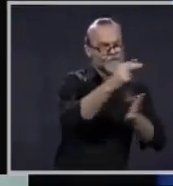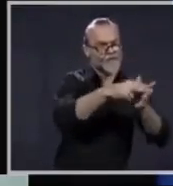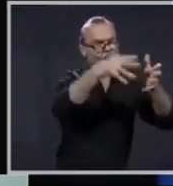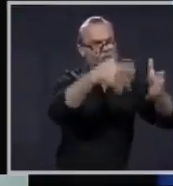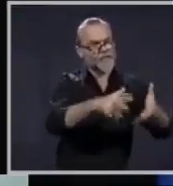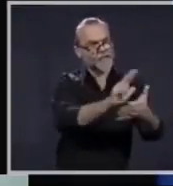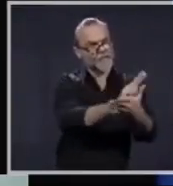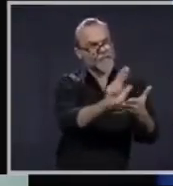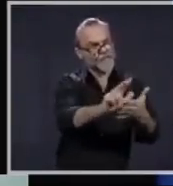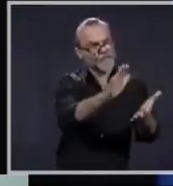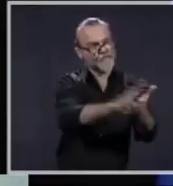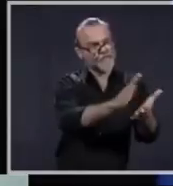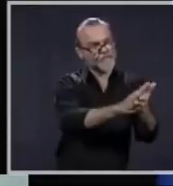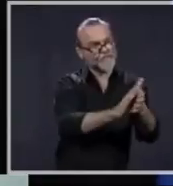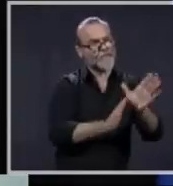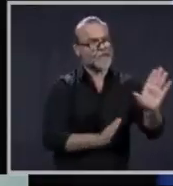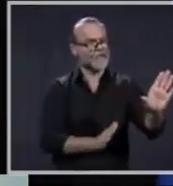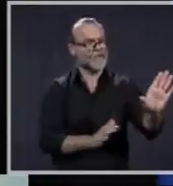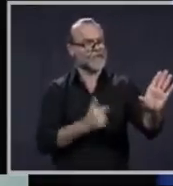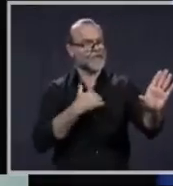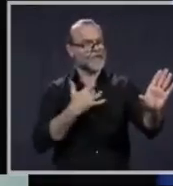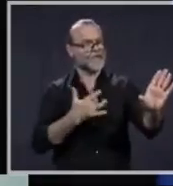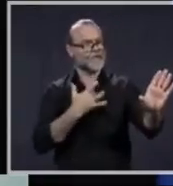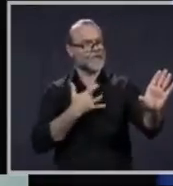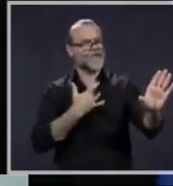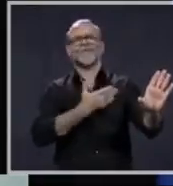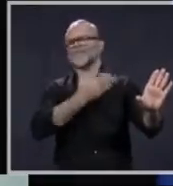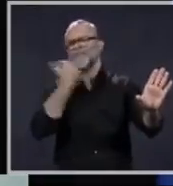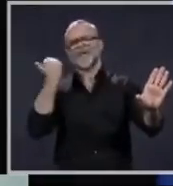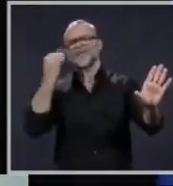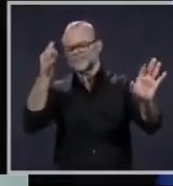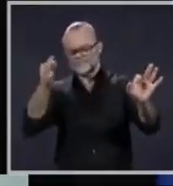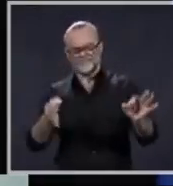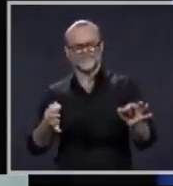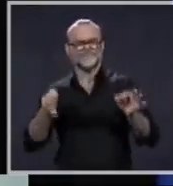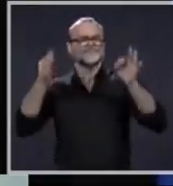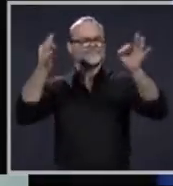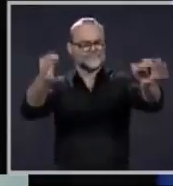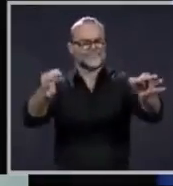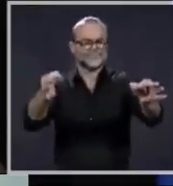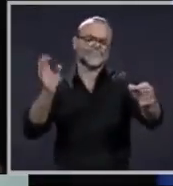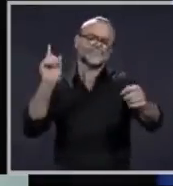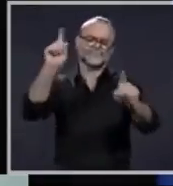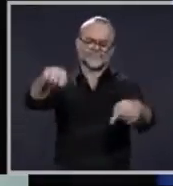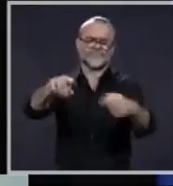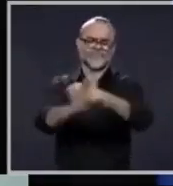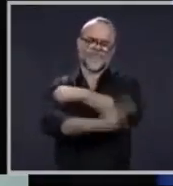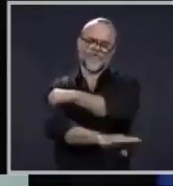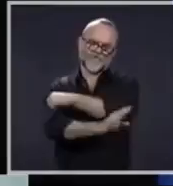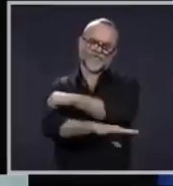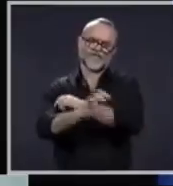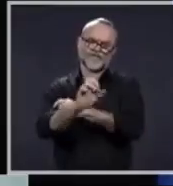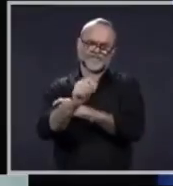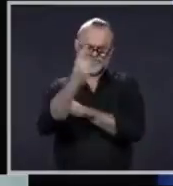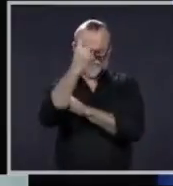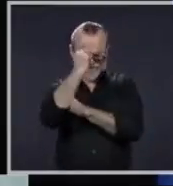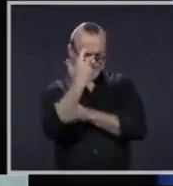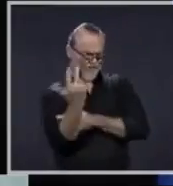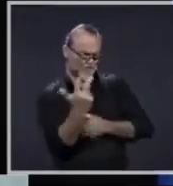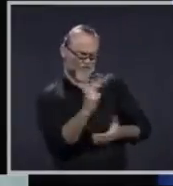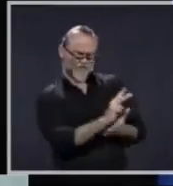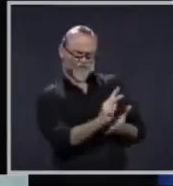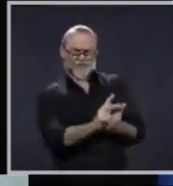So I understand that the situation won't be perfect next week. But I think we have to go